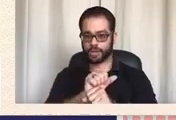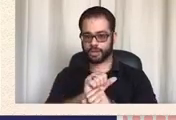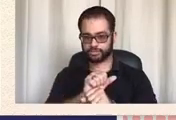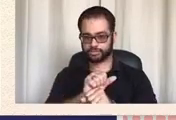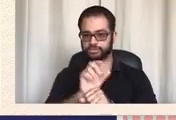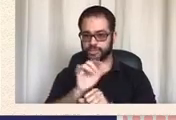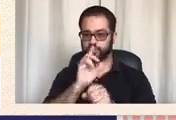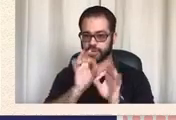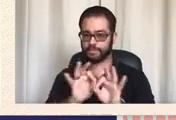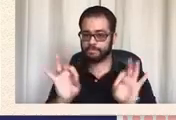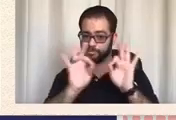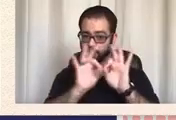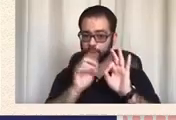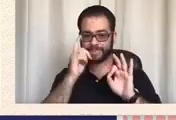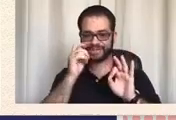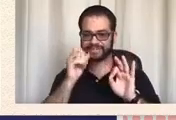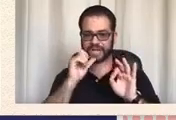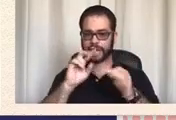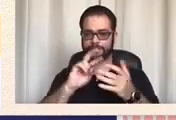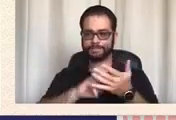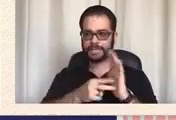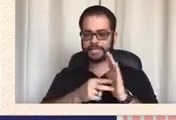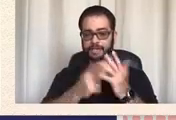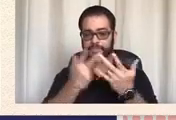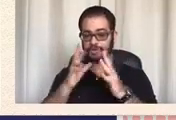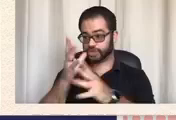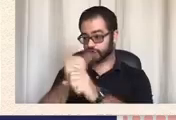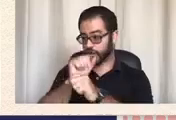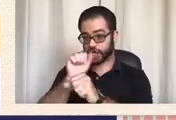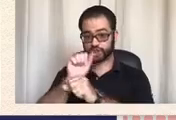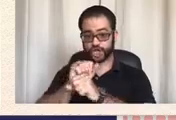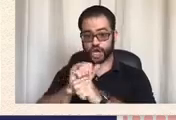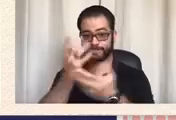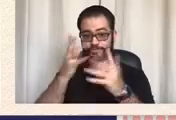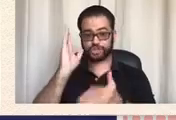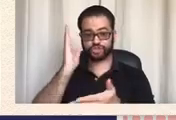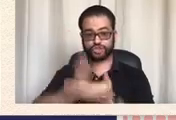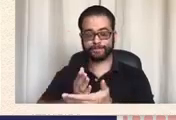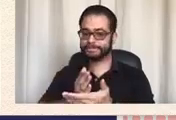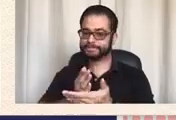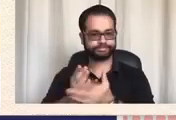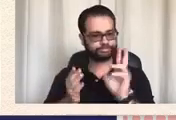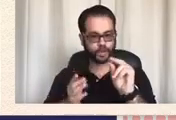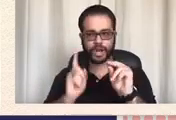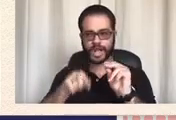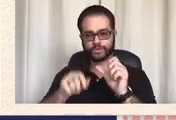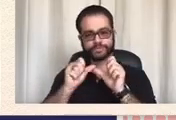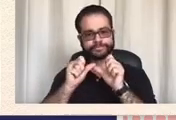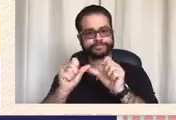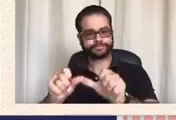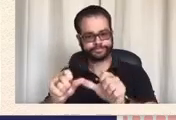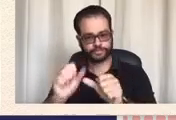just stop just because you got the job. So you also got to look at that retain gainful employment.